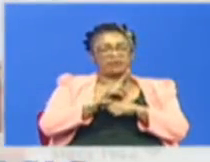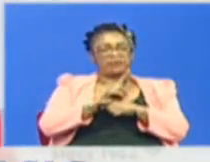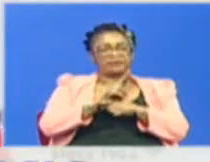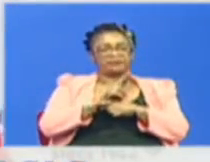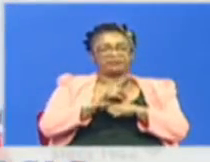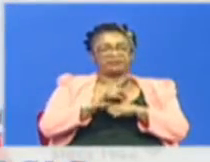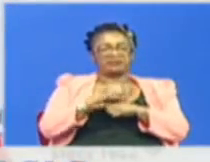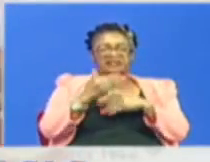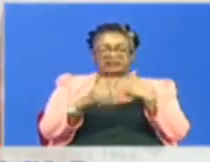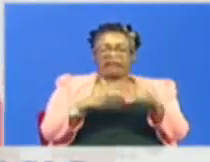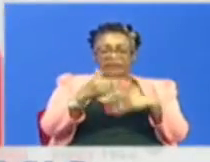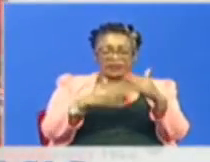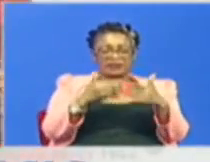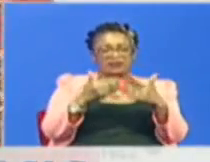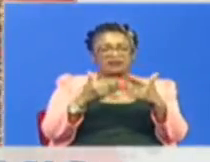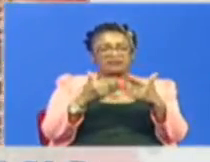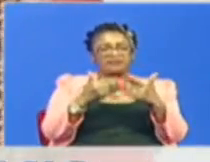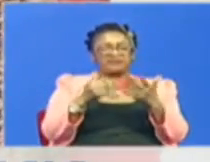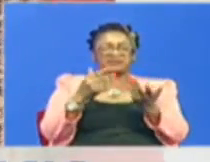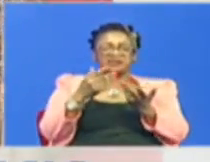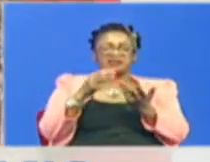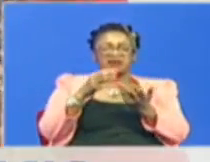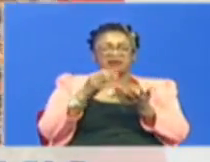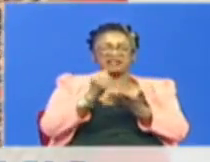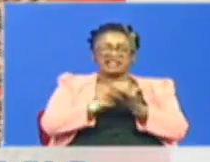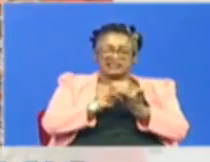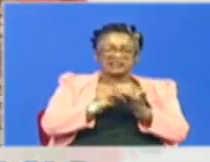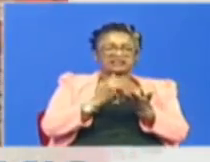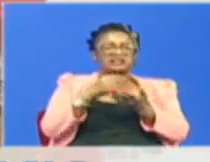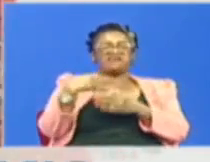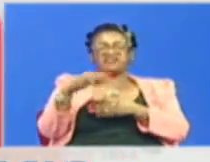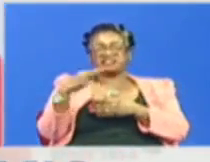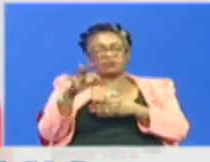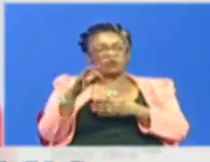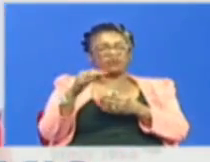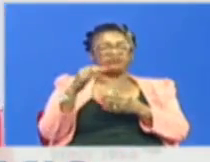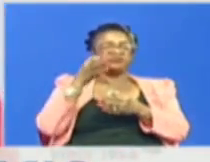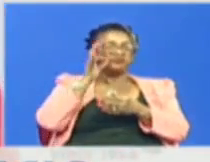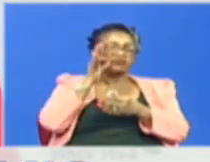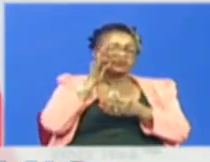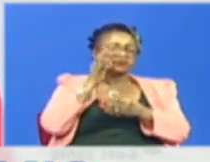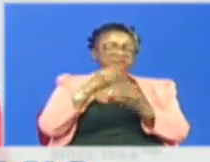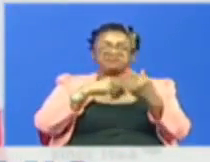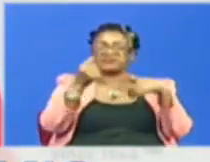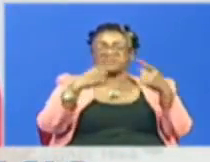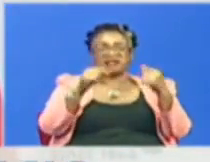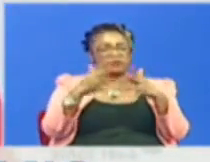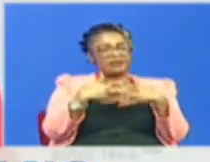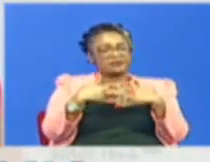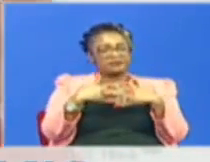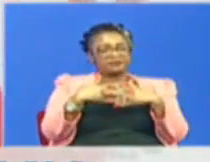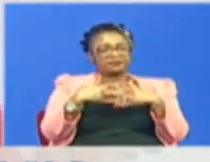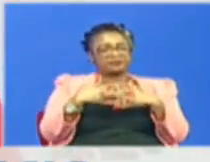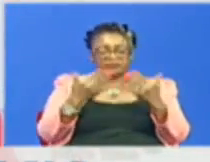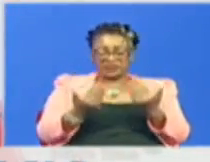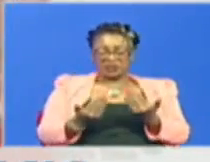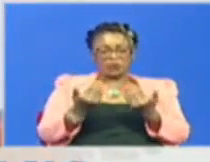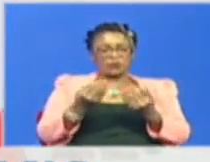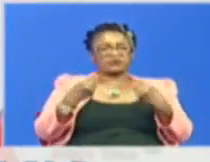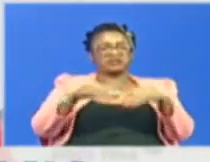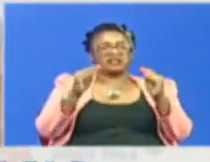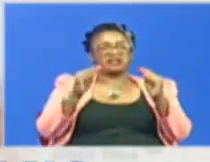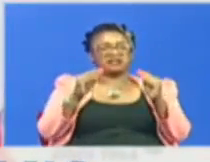textiles, nuts, fruits, vegetables, the things that we're currently selling to America. We currently sell